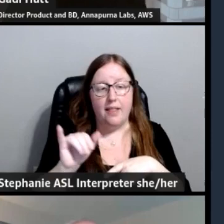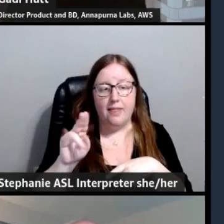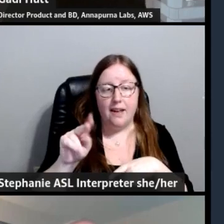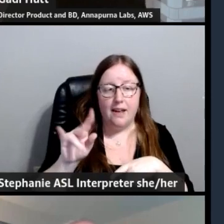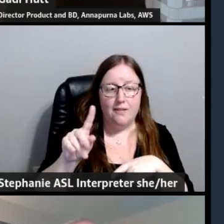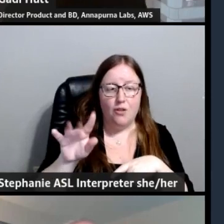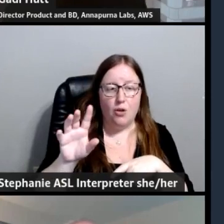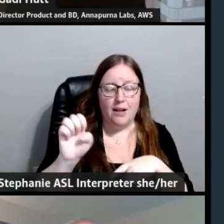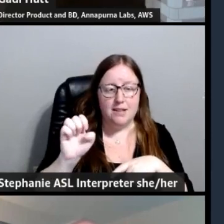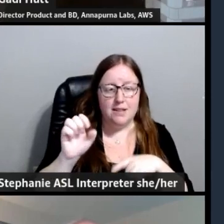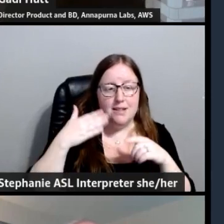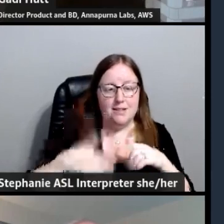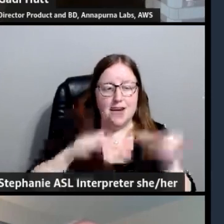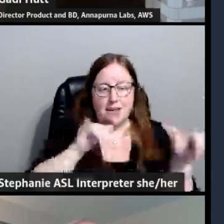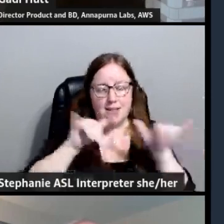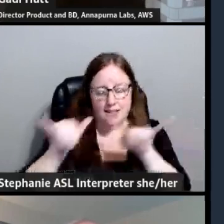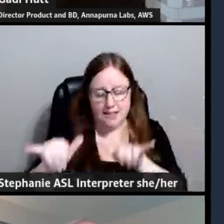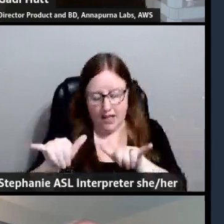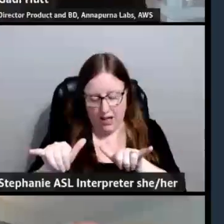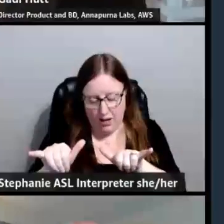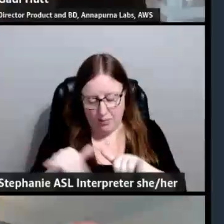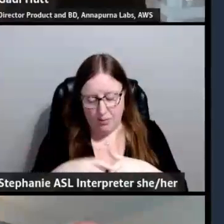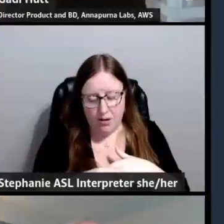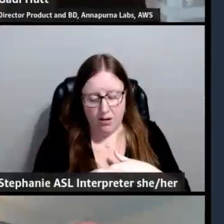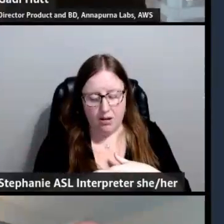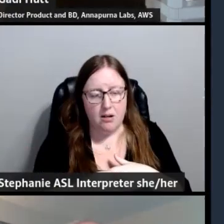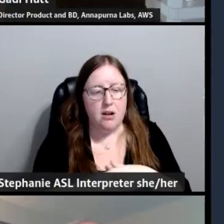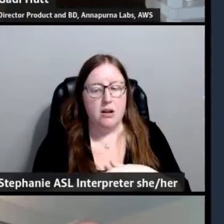exactly the same thing. The